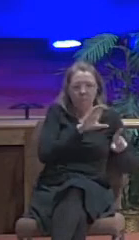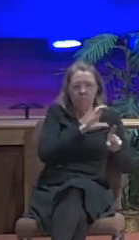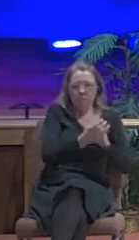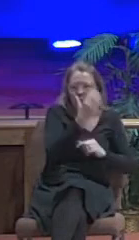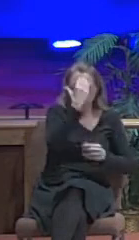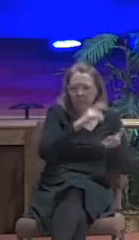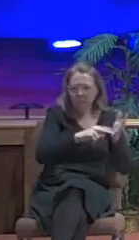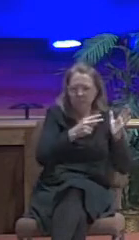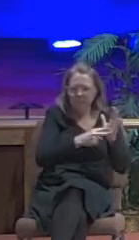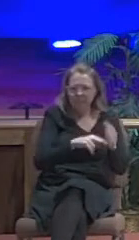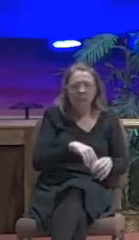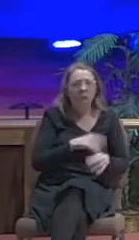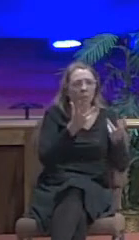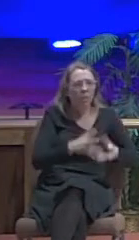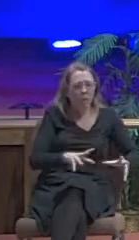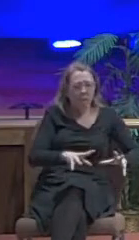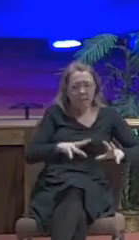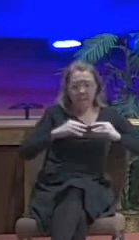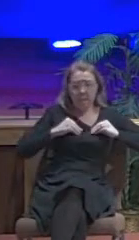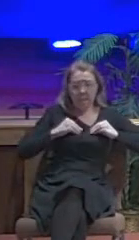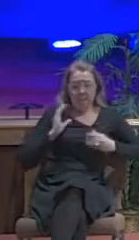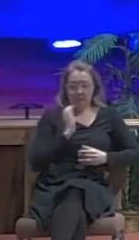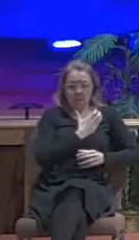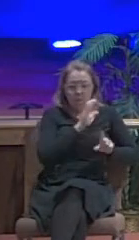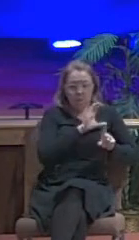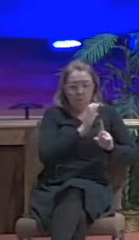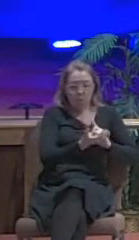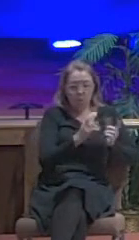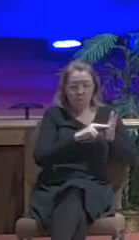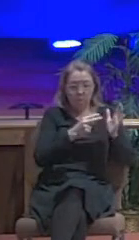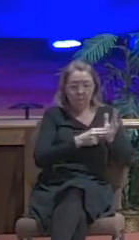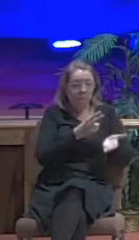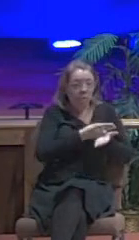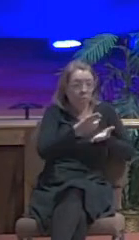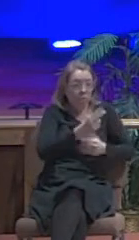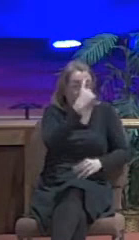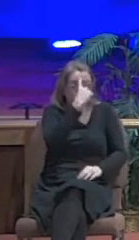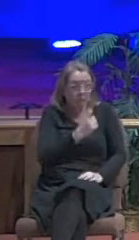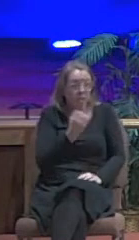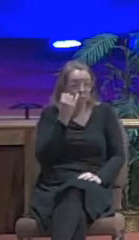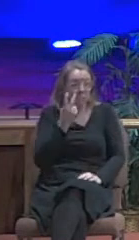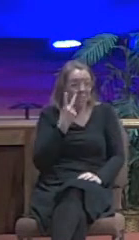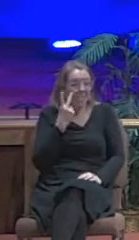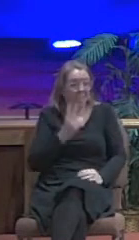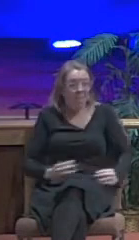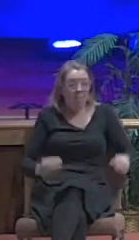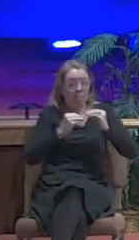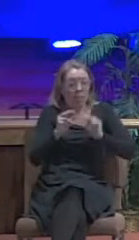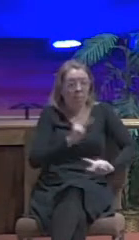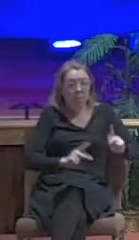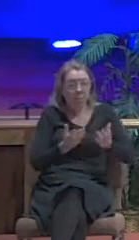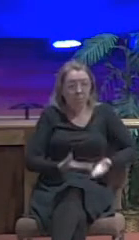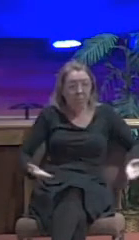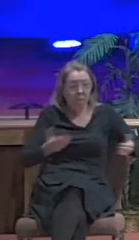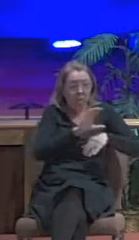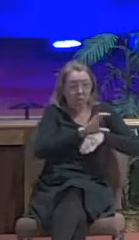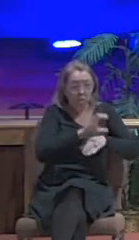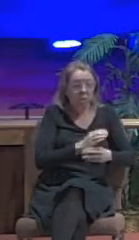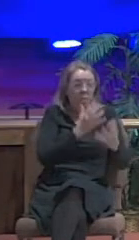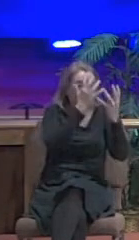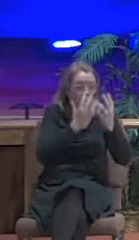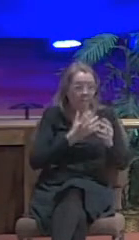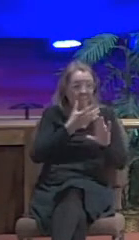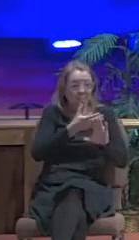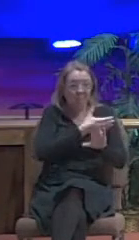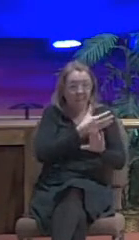accepted our culture as true, which is why you see more people in the church depressed today than ever before. You see more